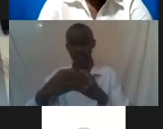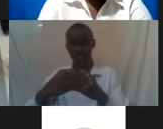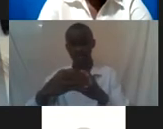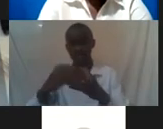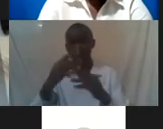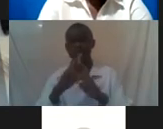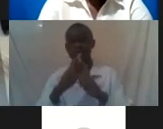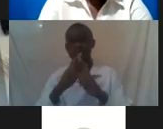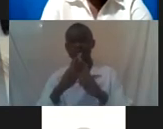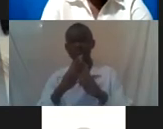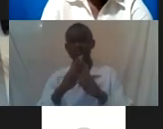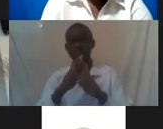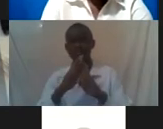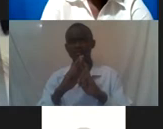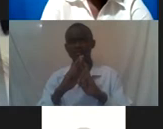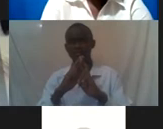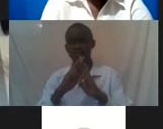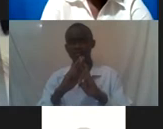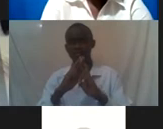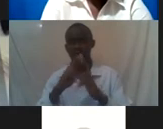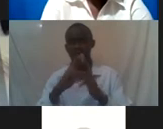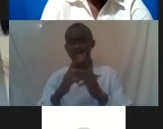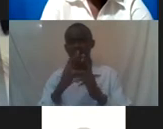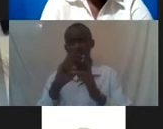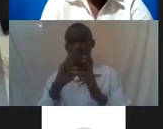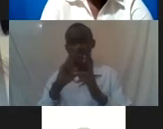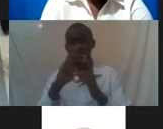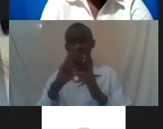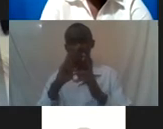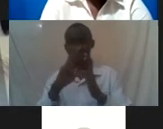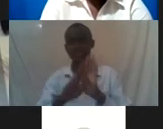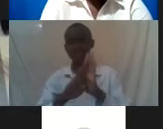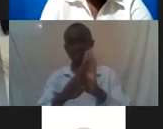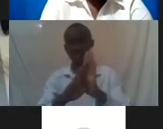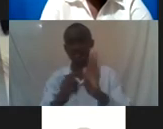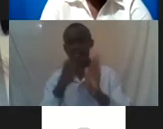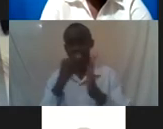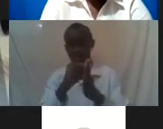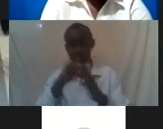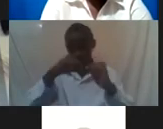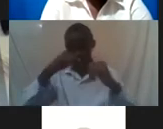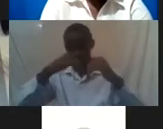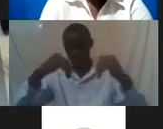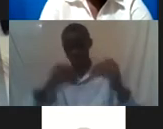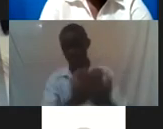one can see that we need to separate these things, and therefore look at the proposed